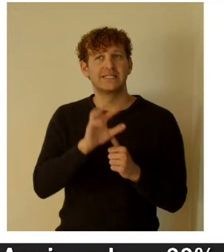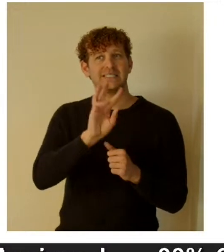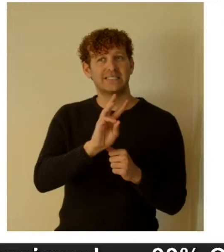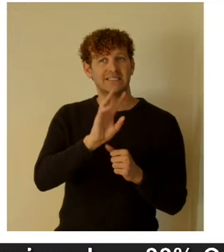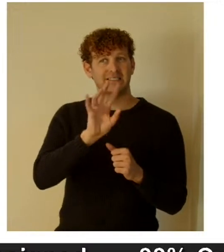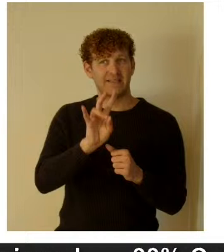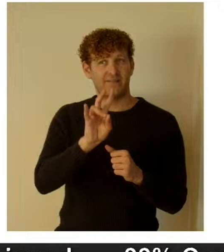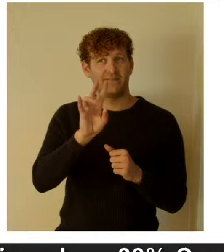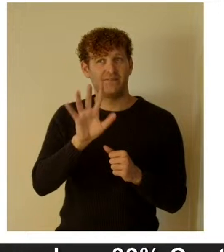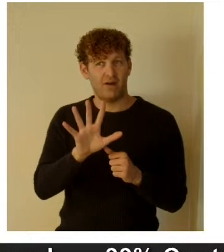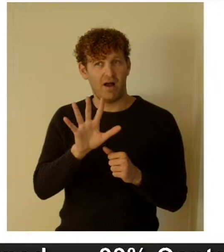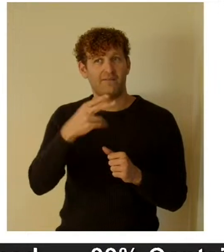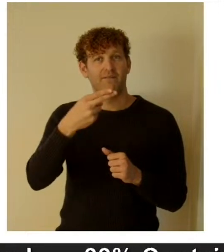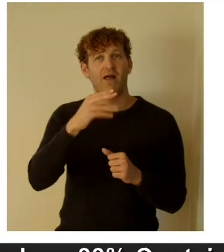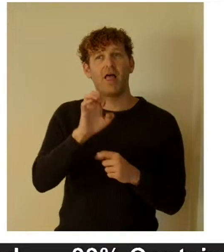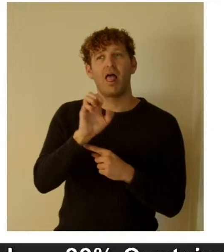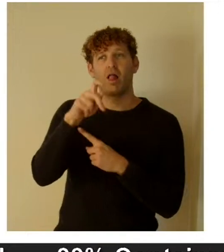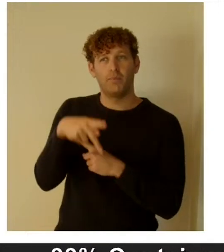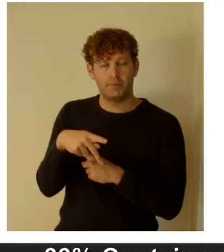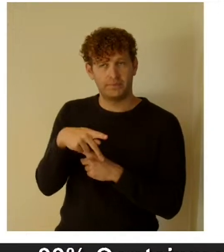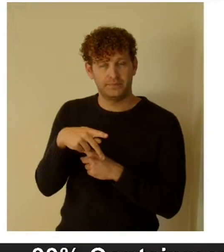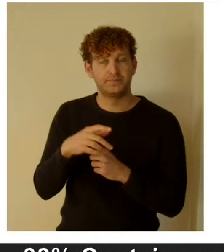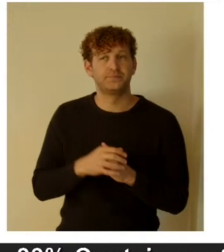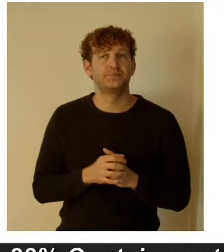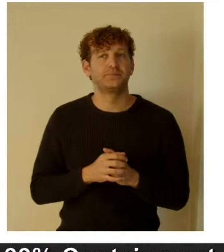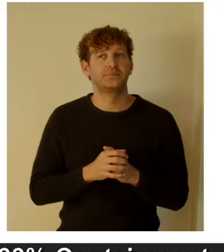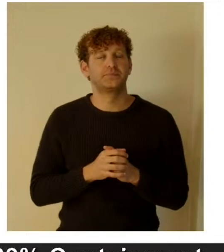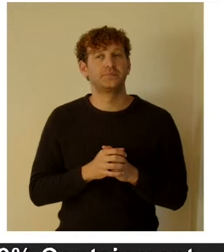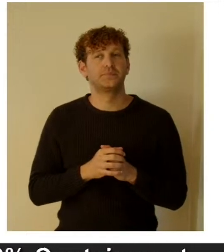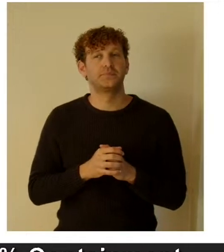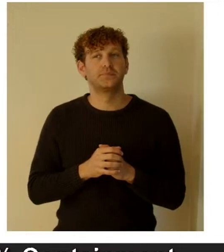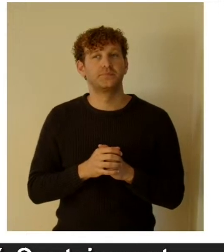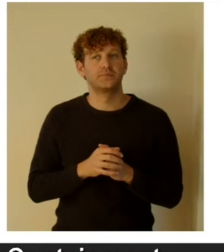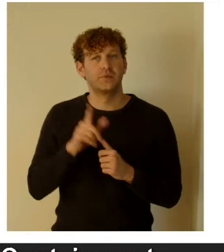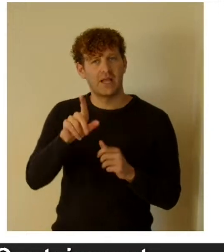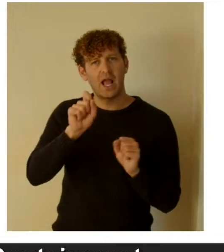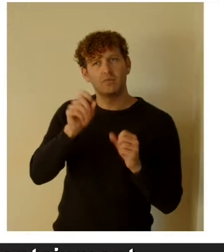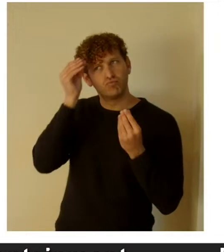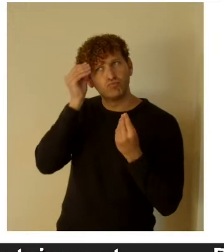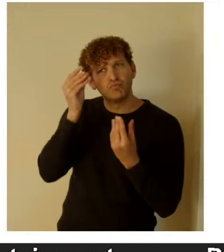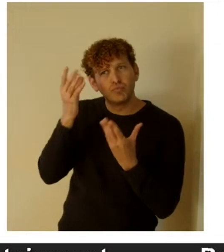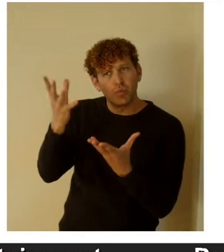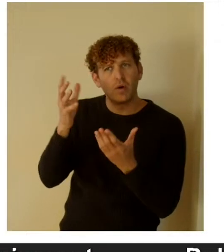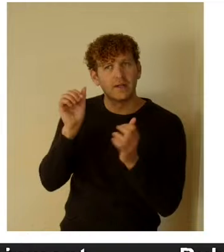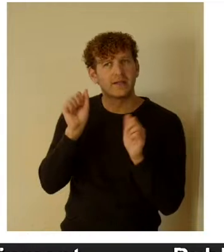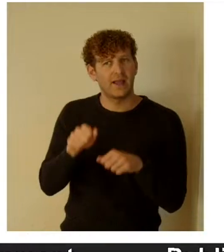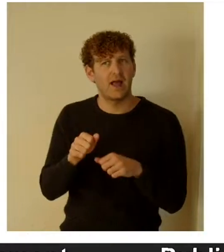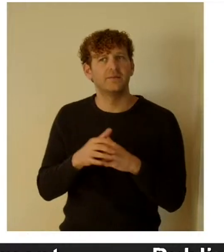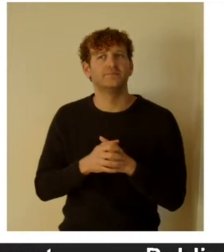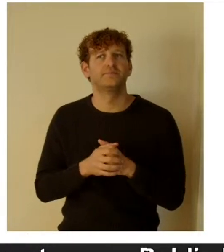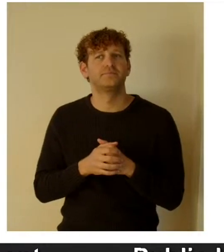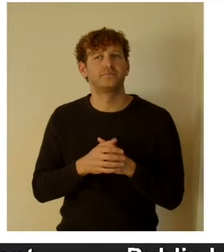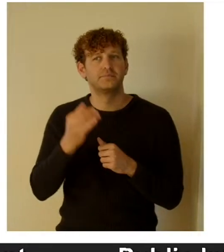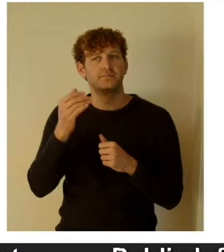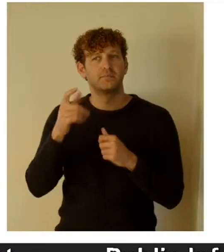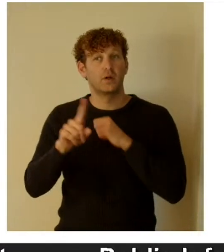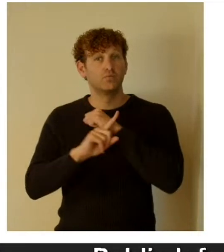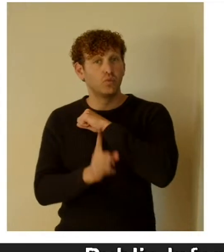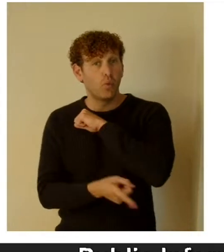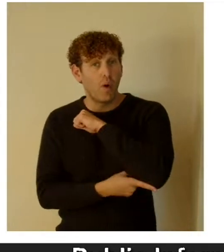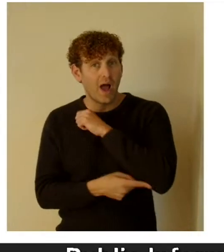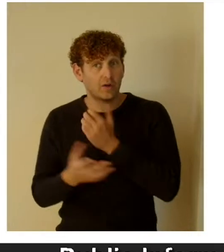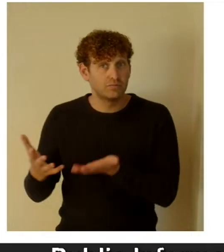1-800-675-4357 to report any damage to these systems. Many people have been asking about trash collection, and what we've done now